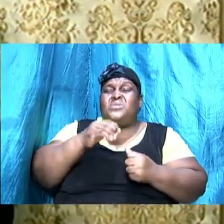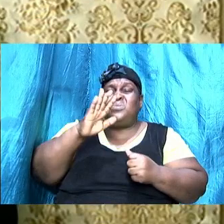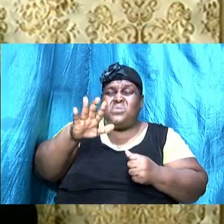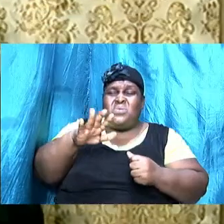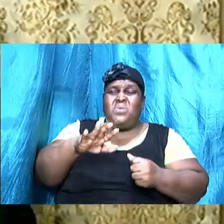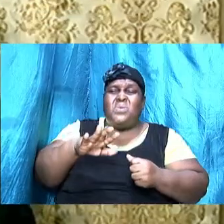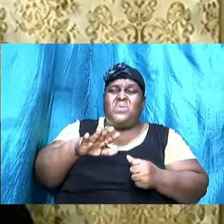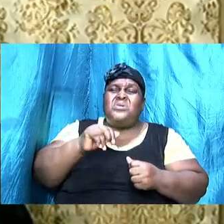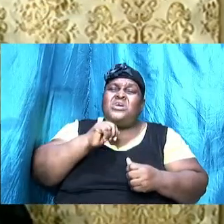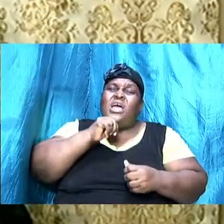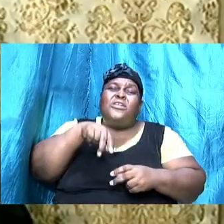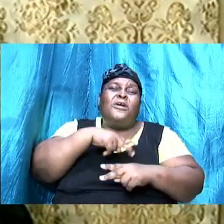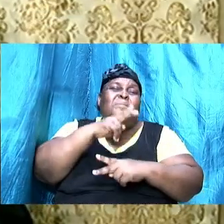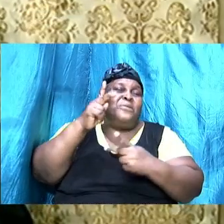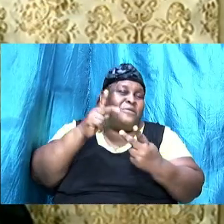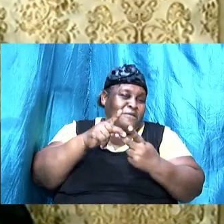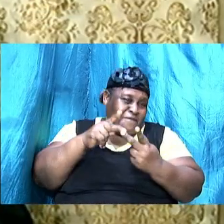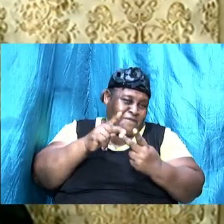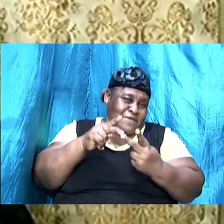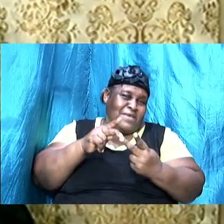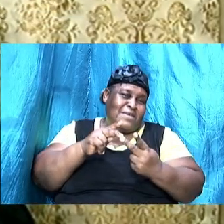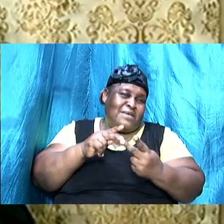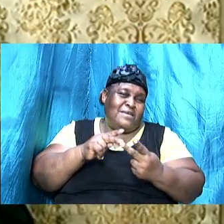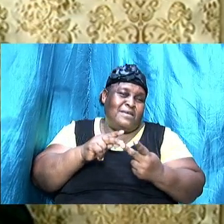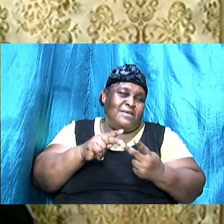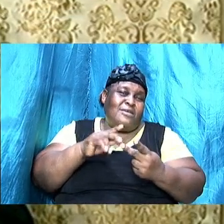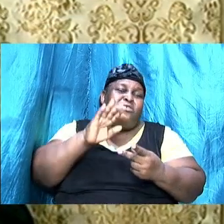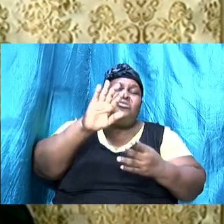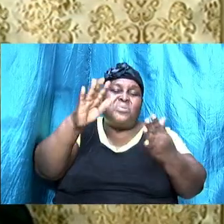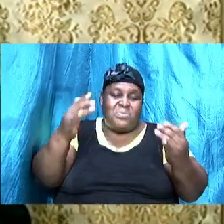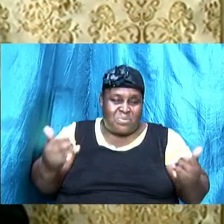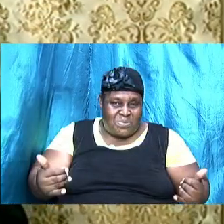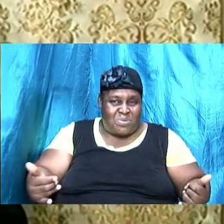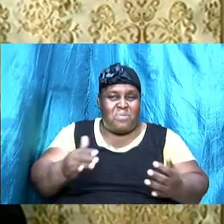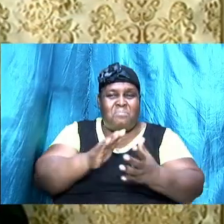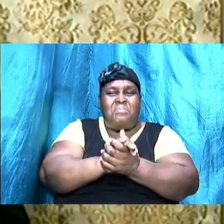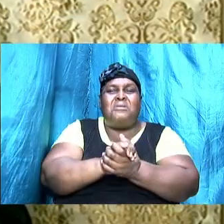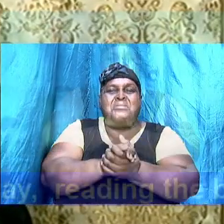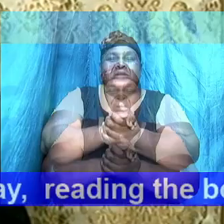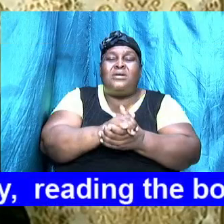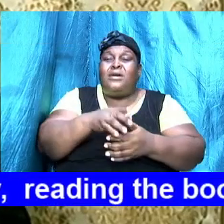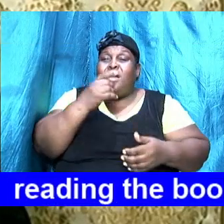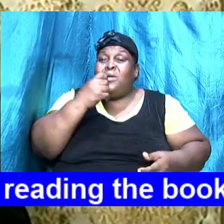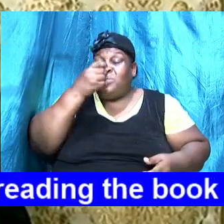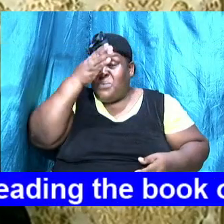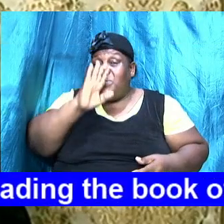incompatibility at this point, you're now married. And whom God